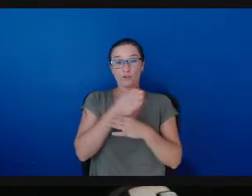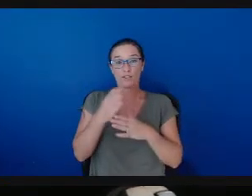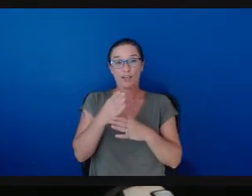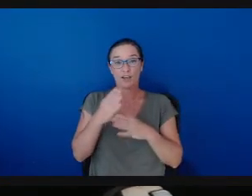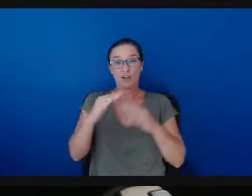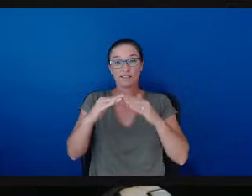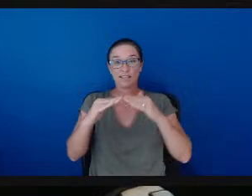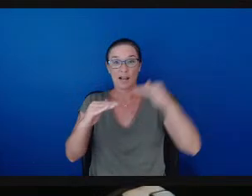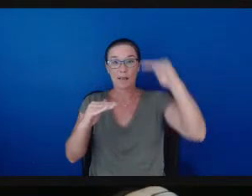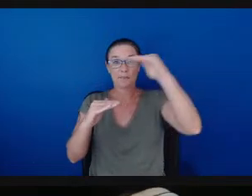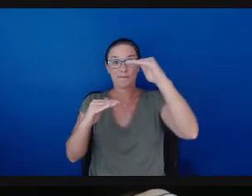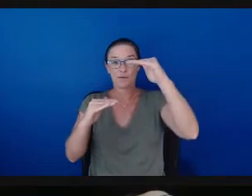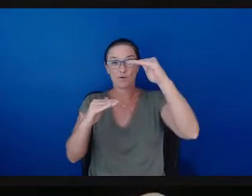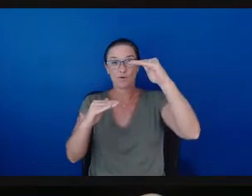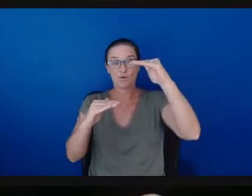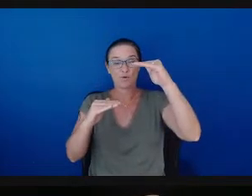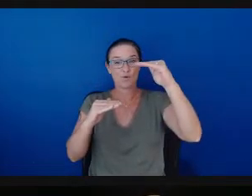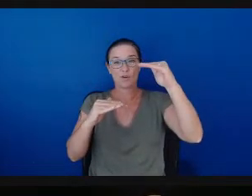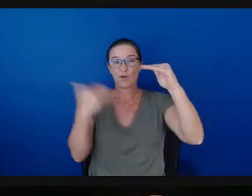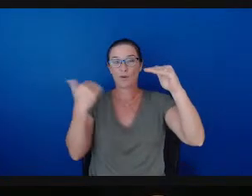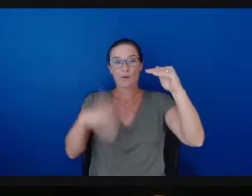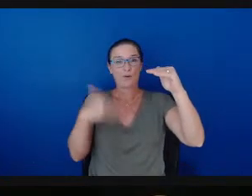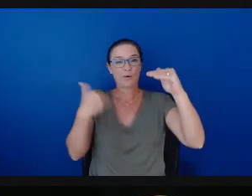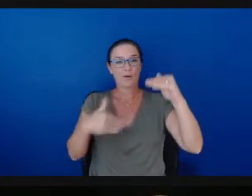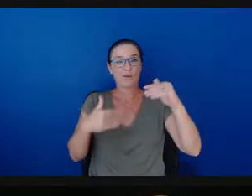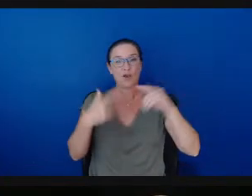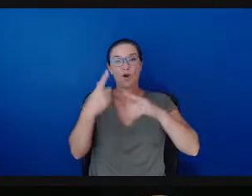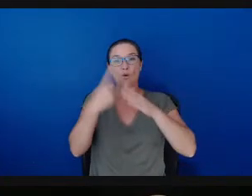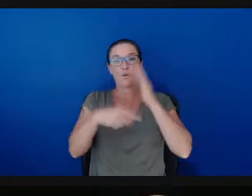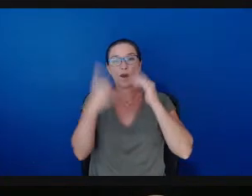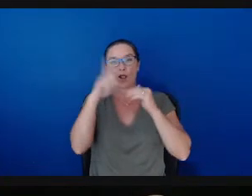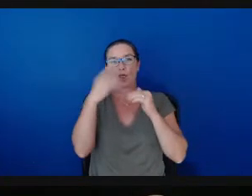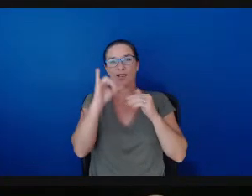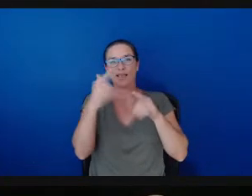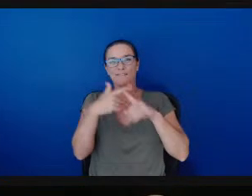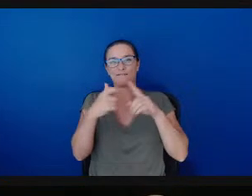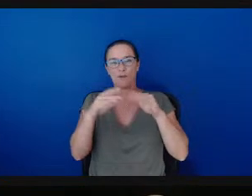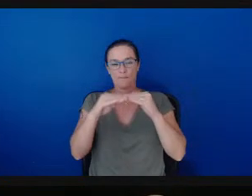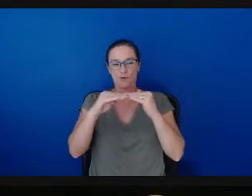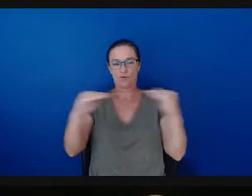view of what those fissures look like from ground level. This is the best view we'll get of that.